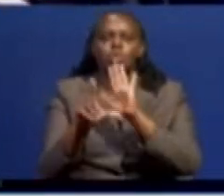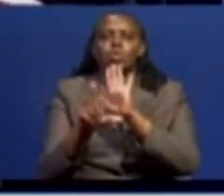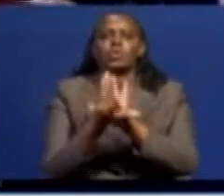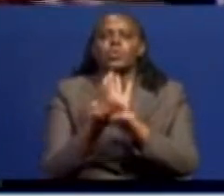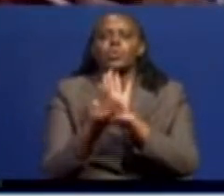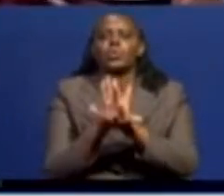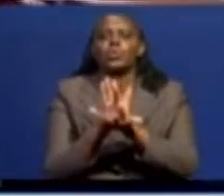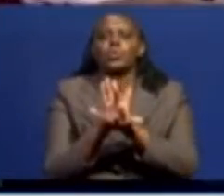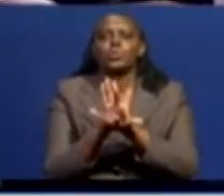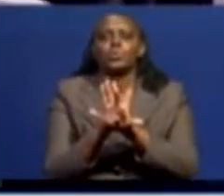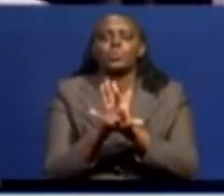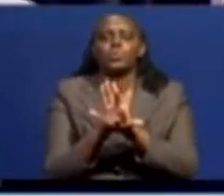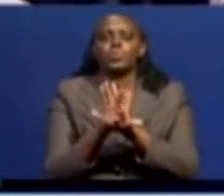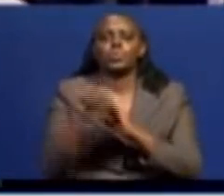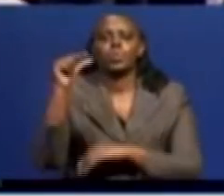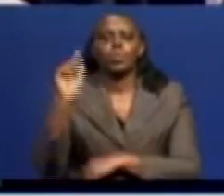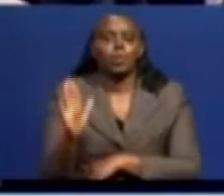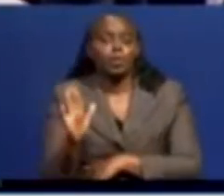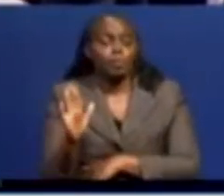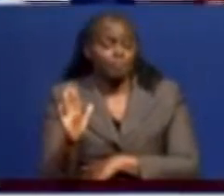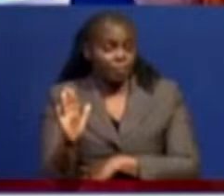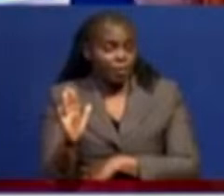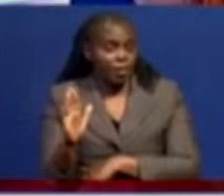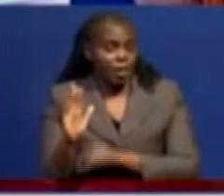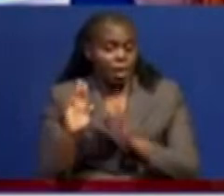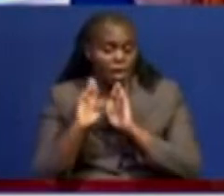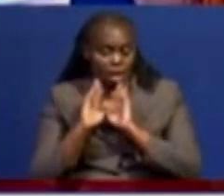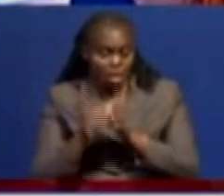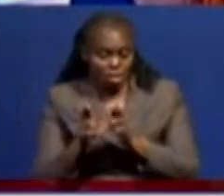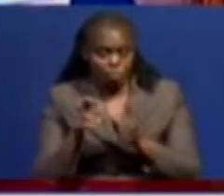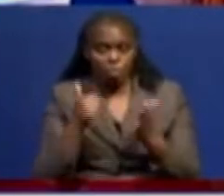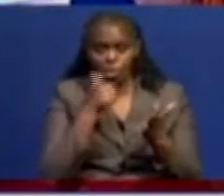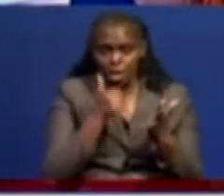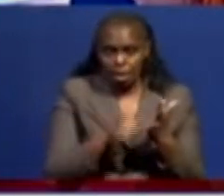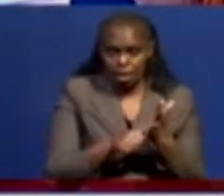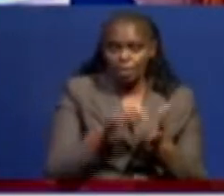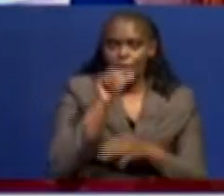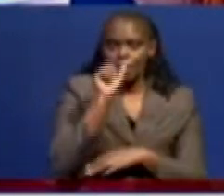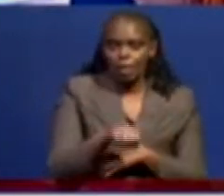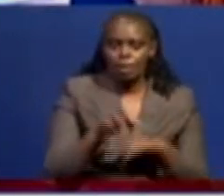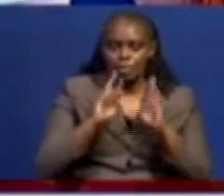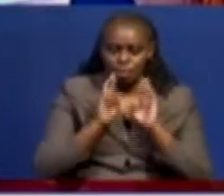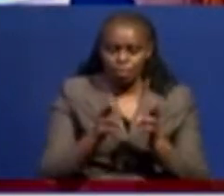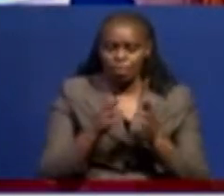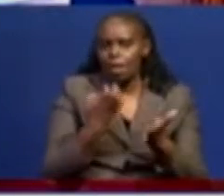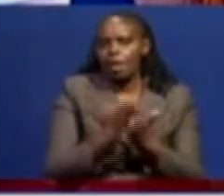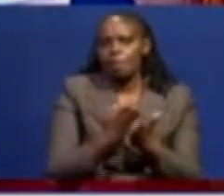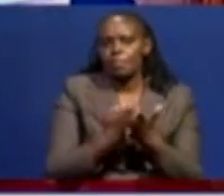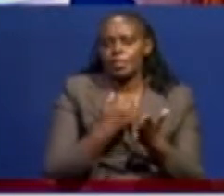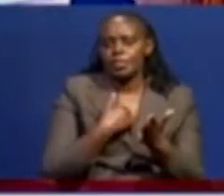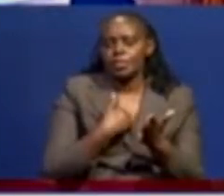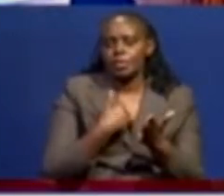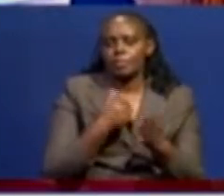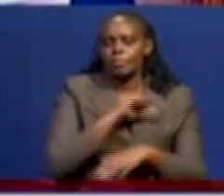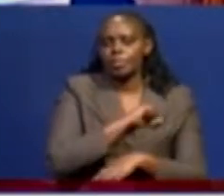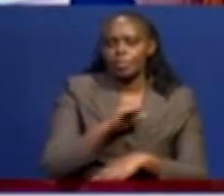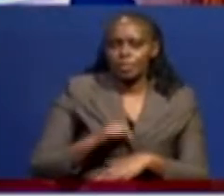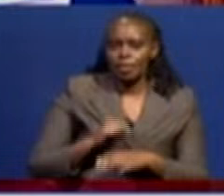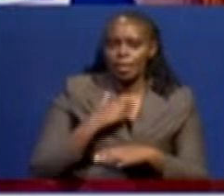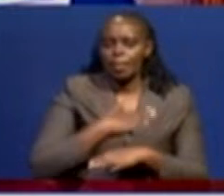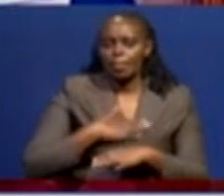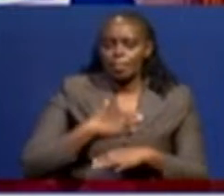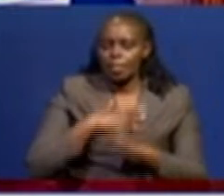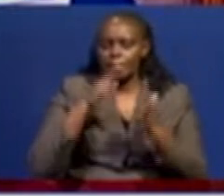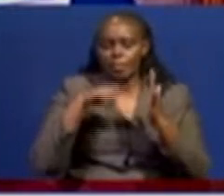the existing laws. Thank you. Did the governor respond to that letter? Yes. Do you have evidence before the Senate?